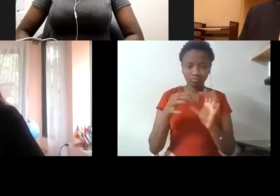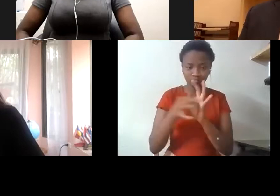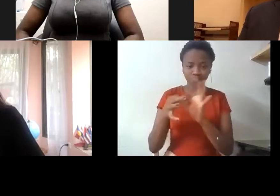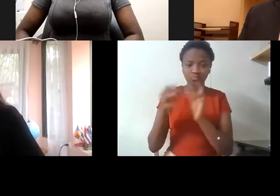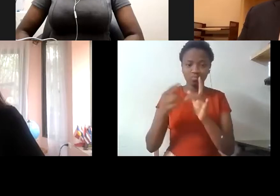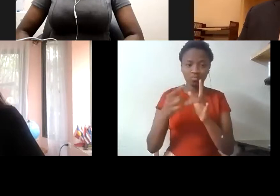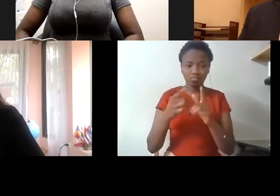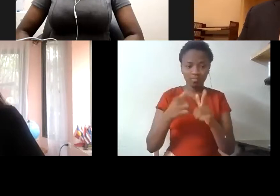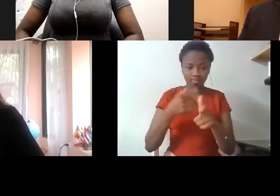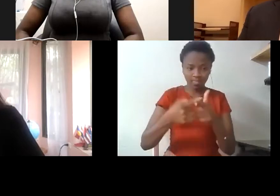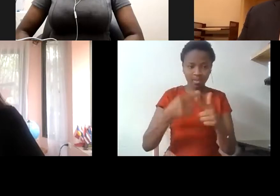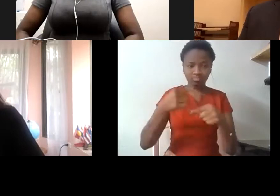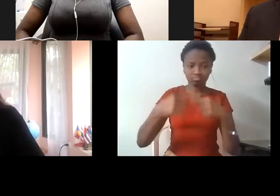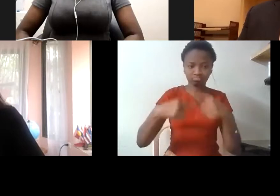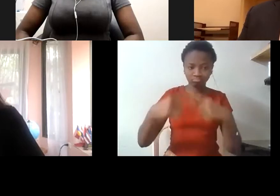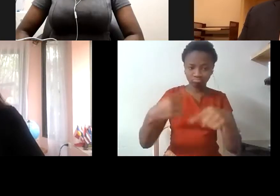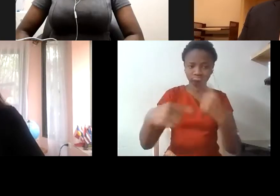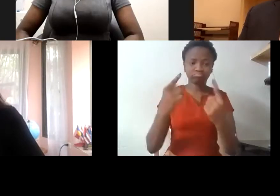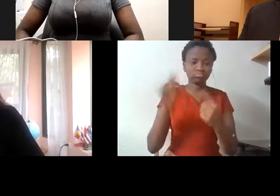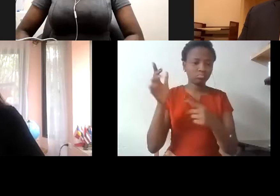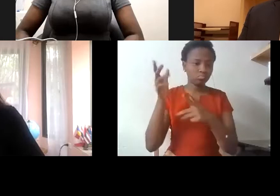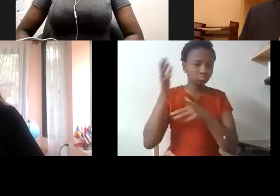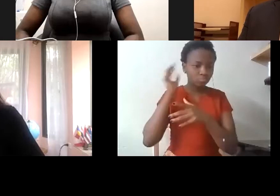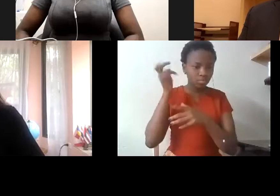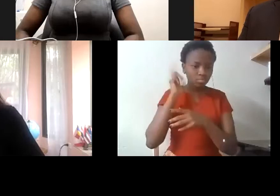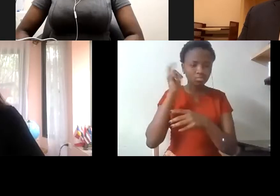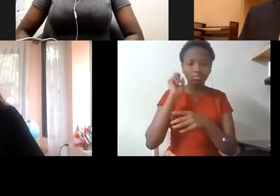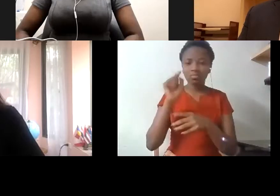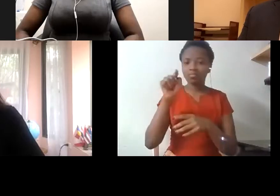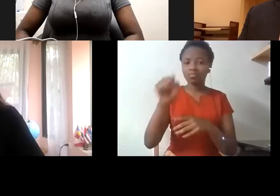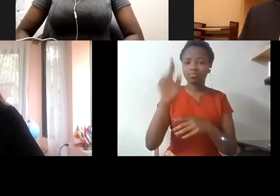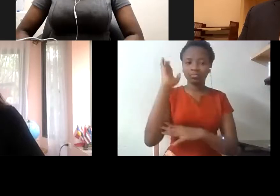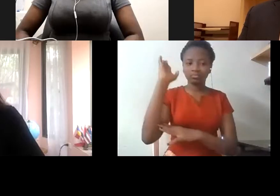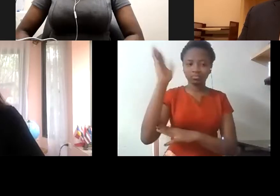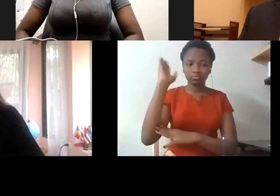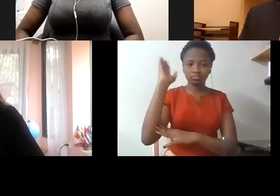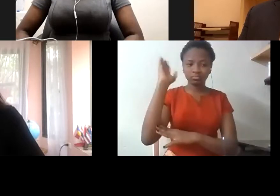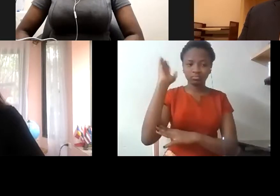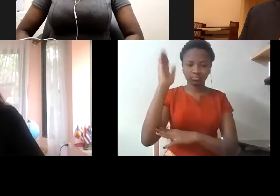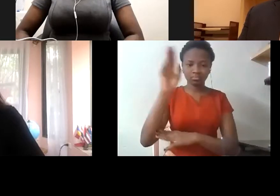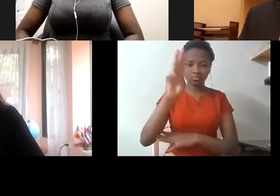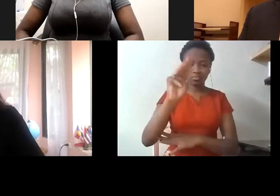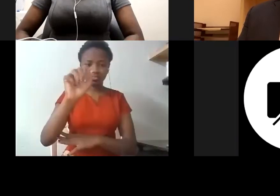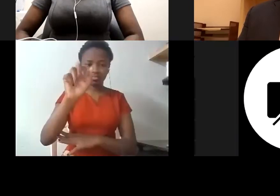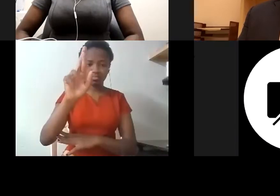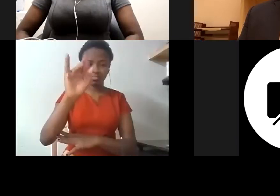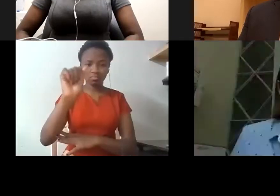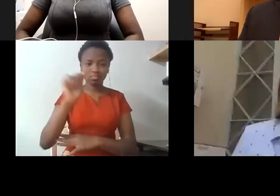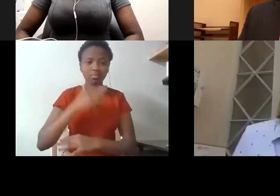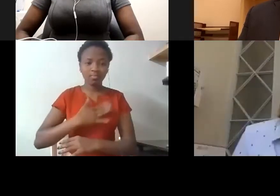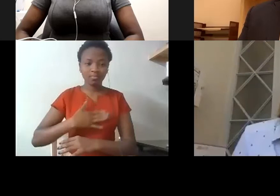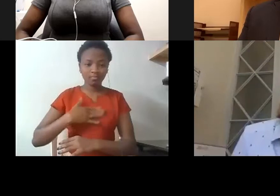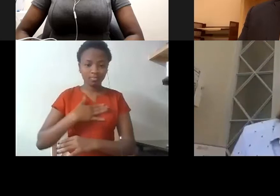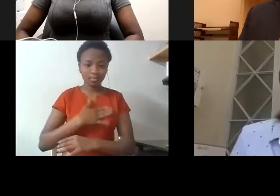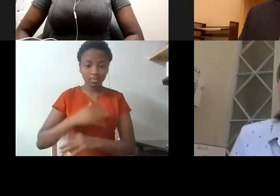presentation. Jasmine or Camille, can you confirm that we are fixing or that we have fixed the problem